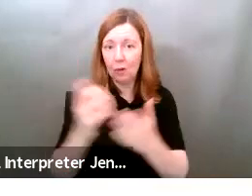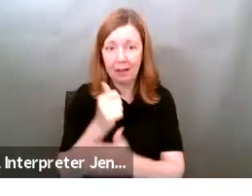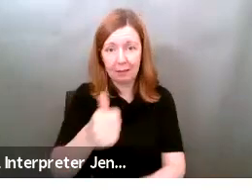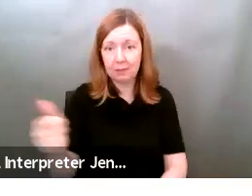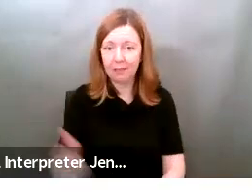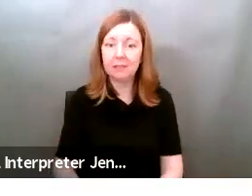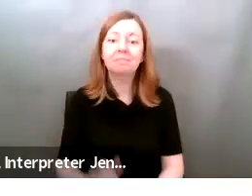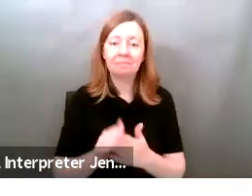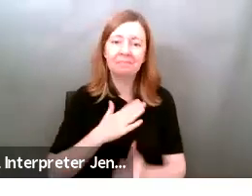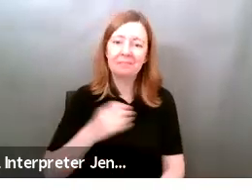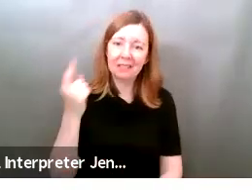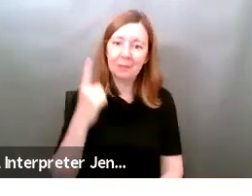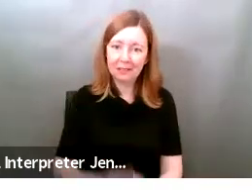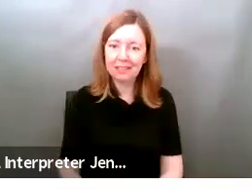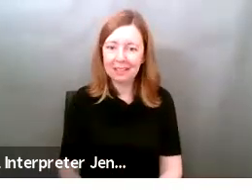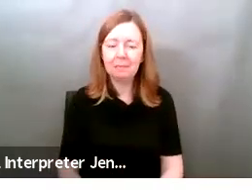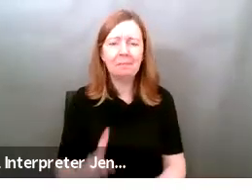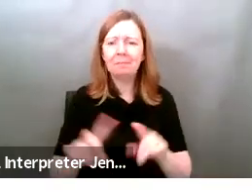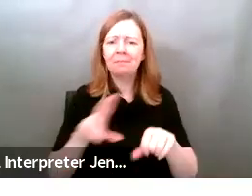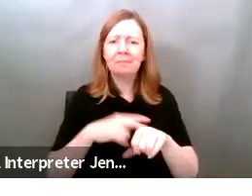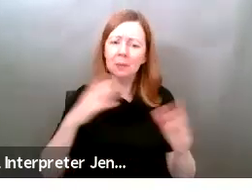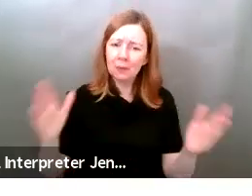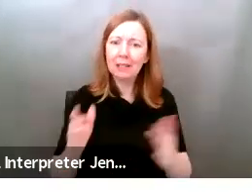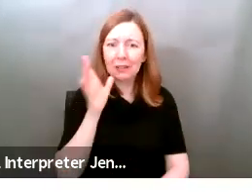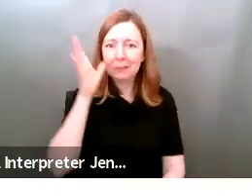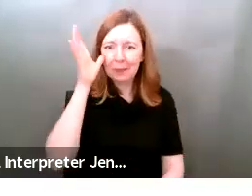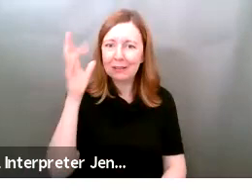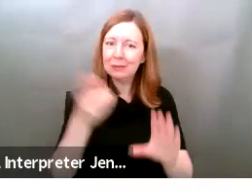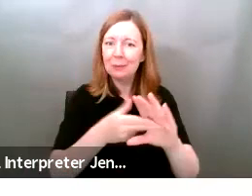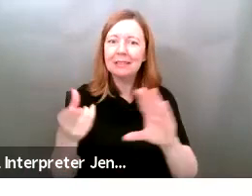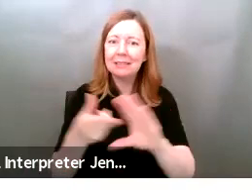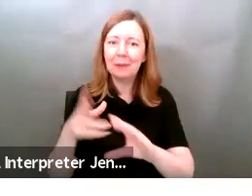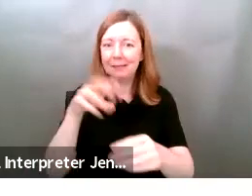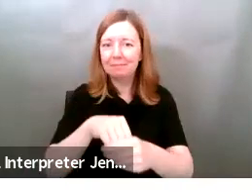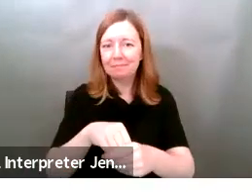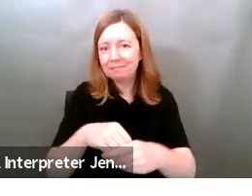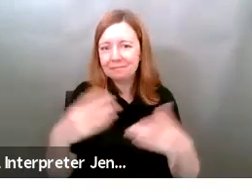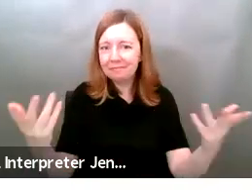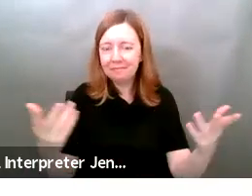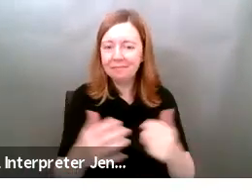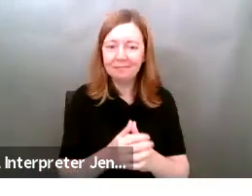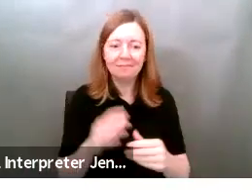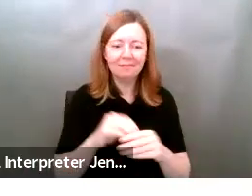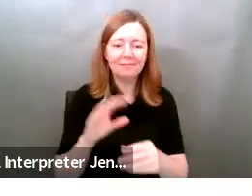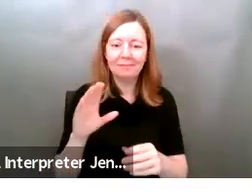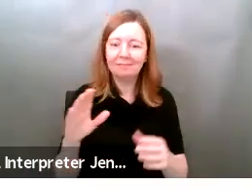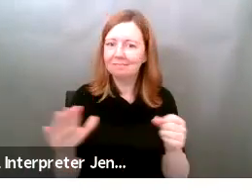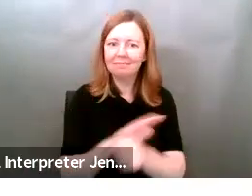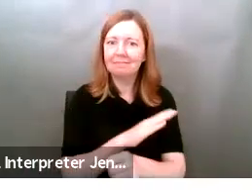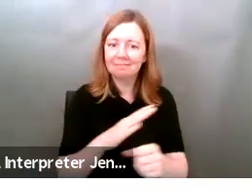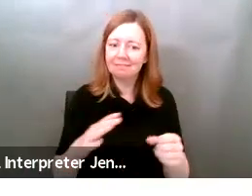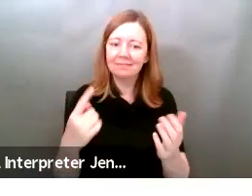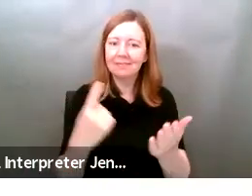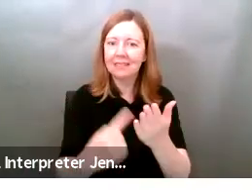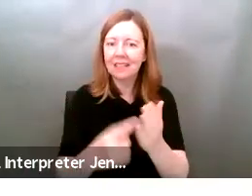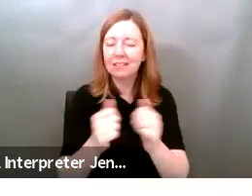That's my understanding as well. But of course, we encourage parents to participate in thorough and complete discussions